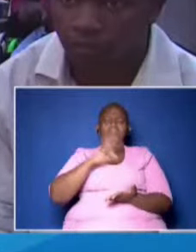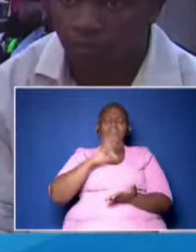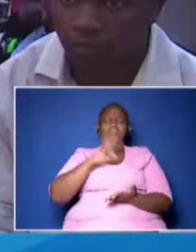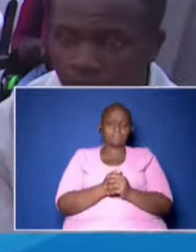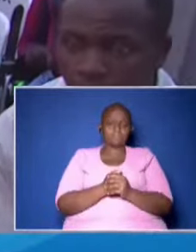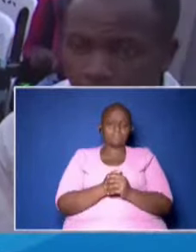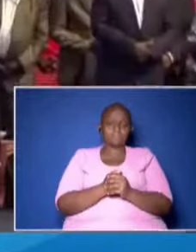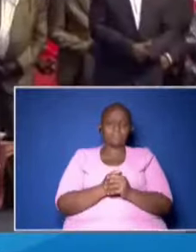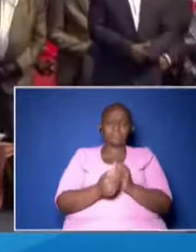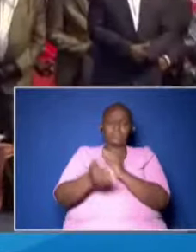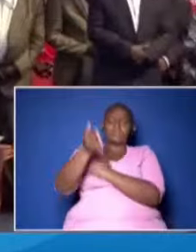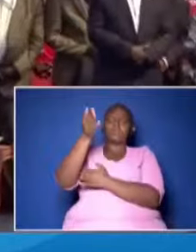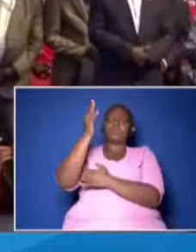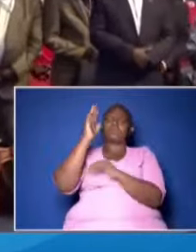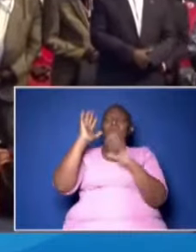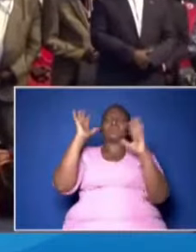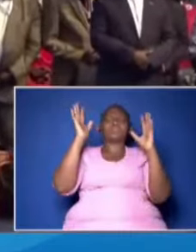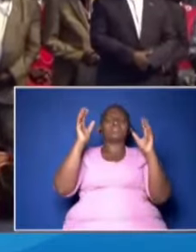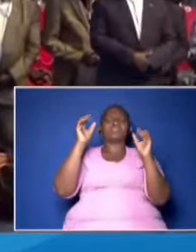God